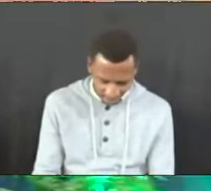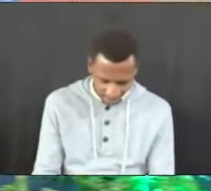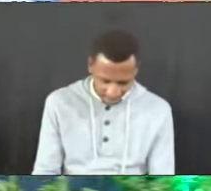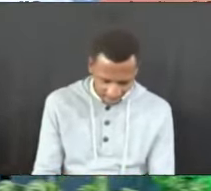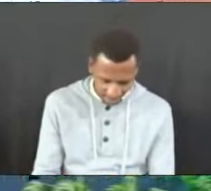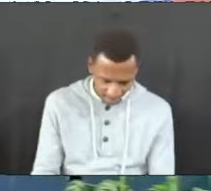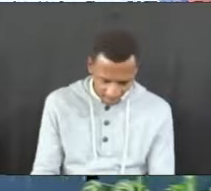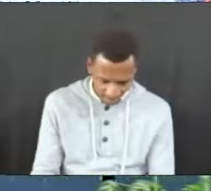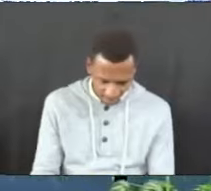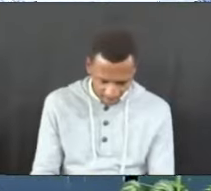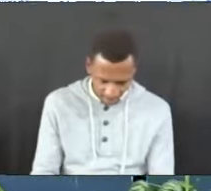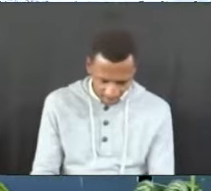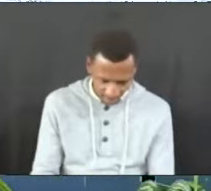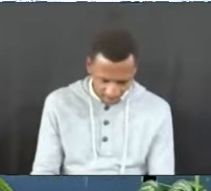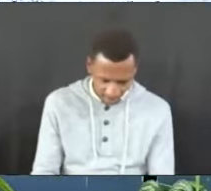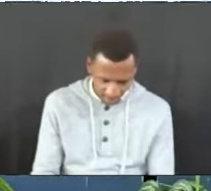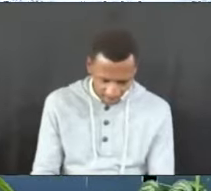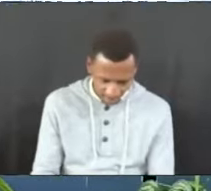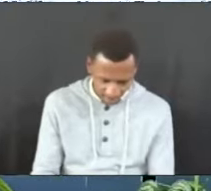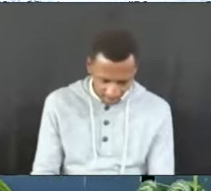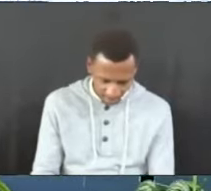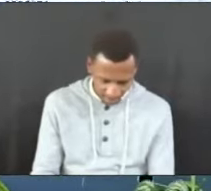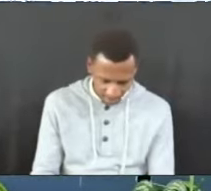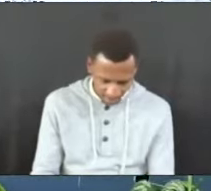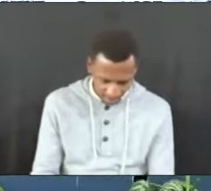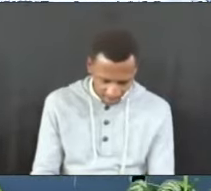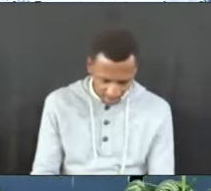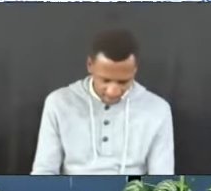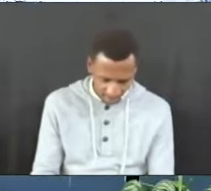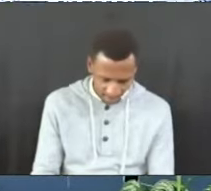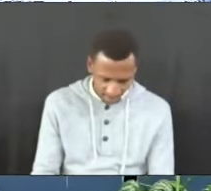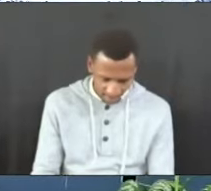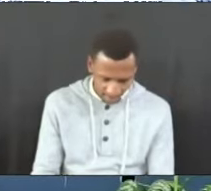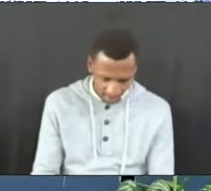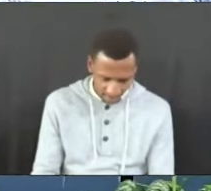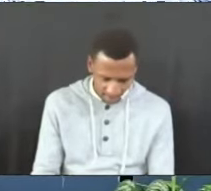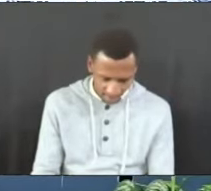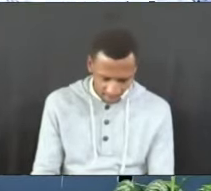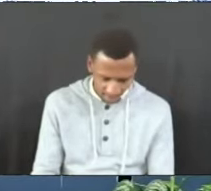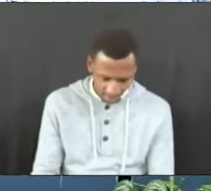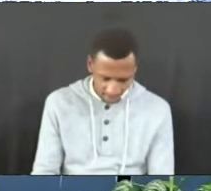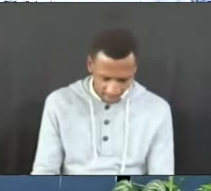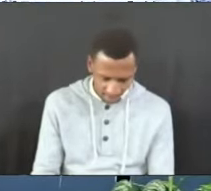number 86. But I want to sing it in Kiswahili. Is that okay?